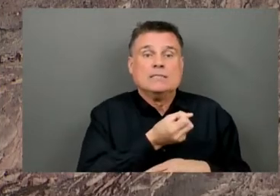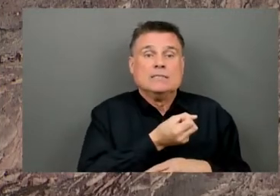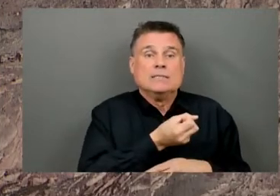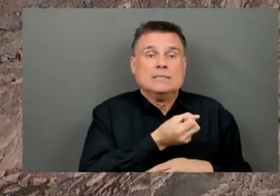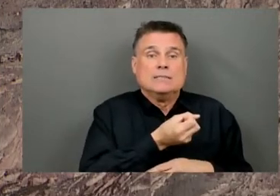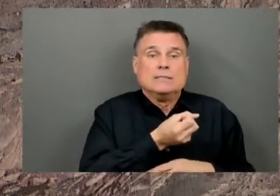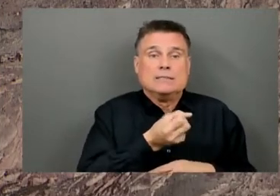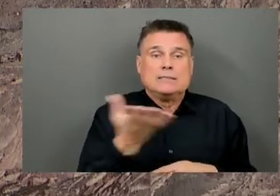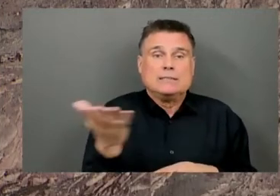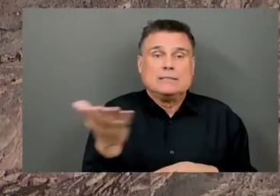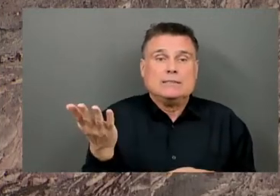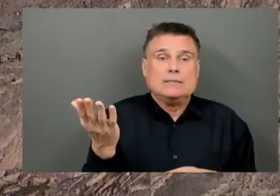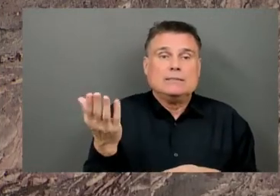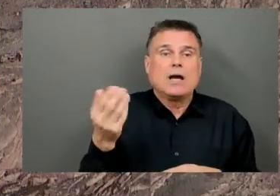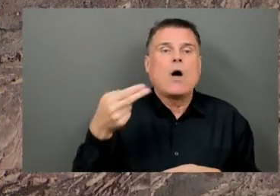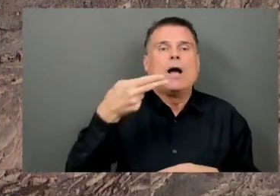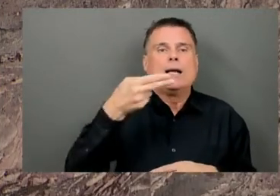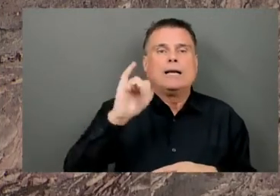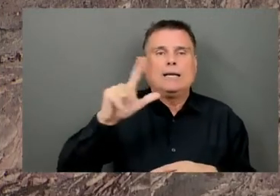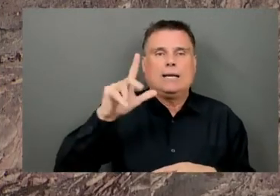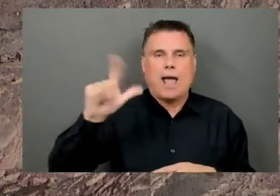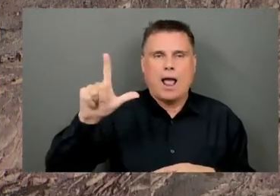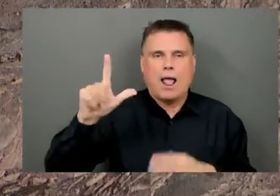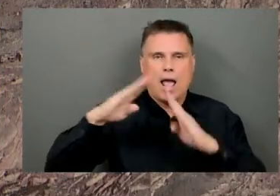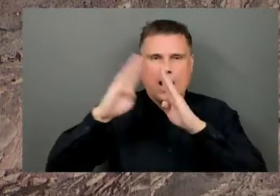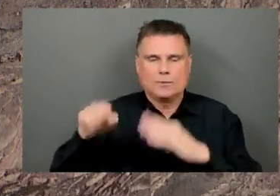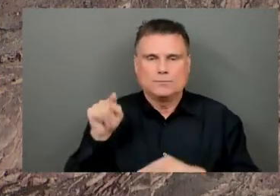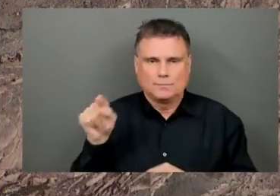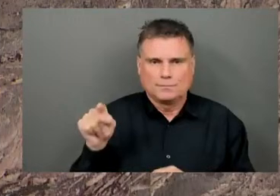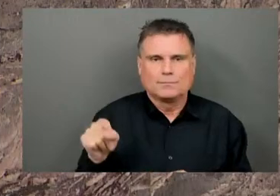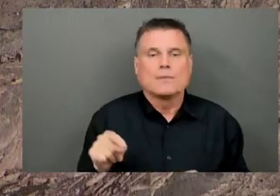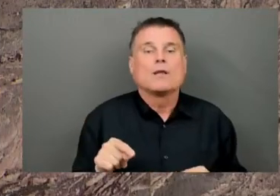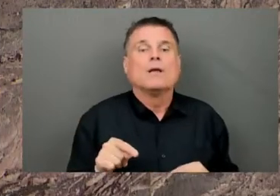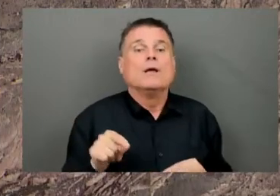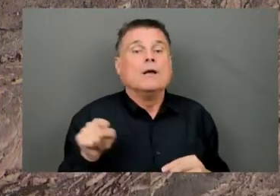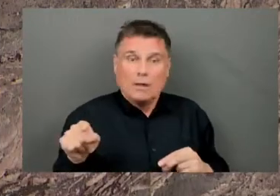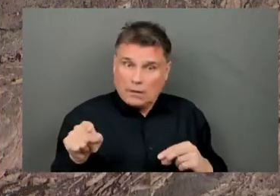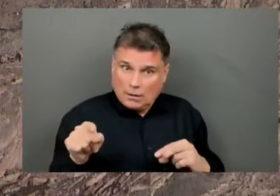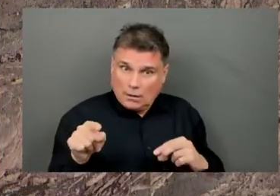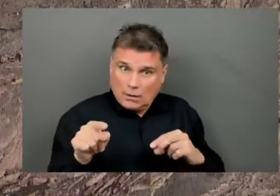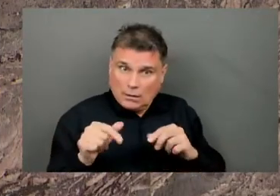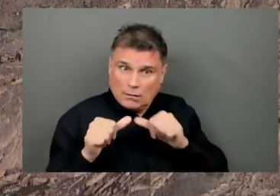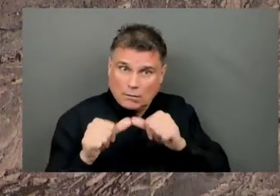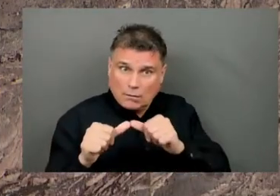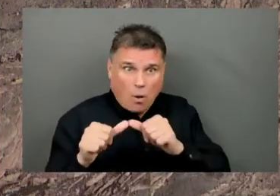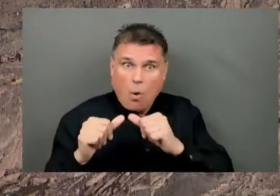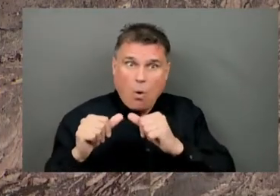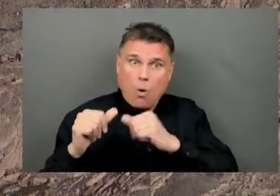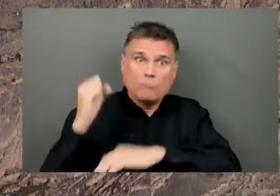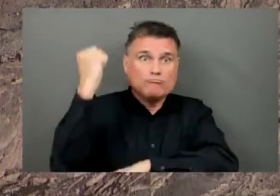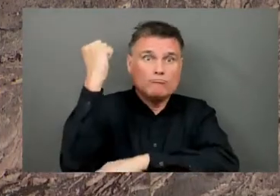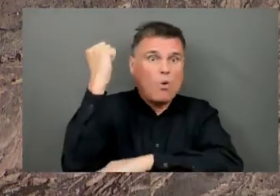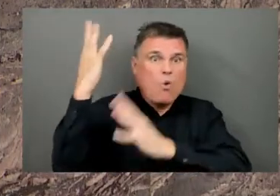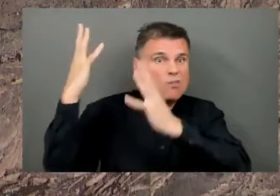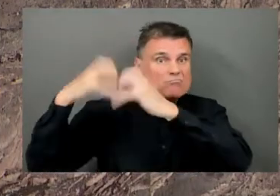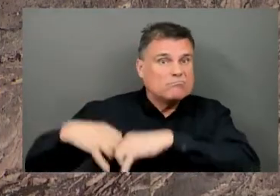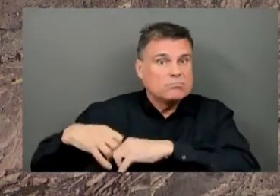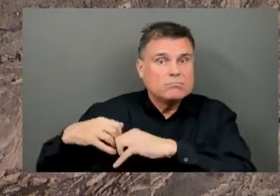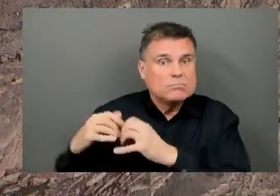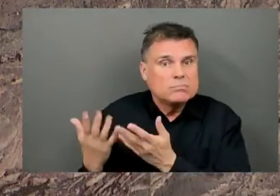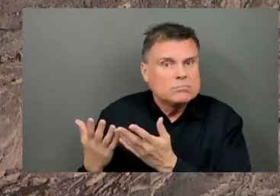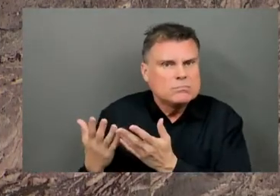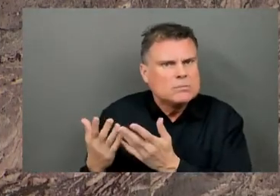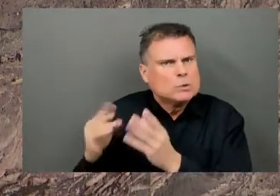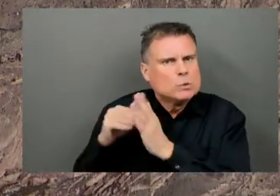quote. He did, however, go on to say that there is a couple of ways to look at this. First is, obviously, it's illegal on its face. The BC Human Rights